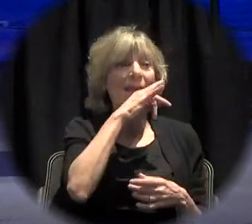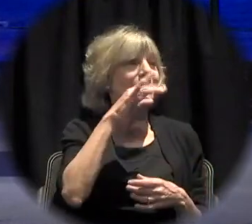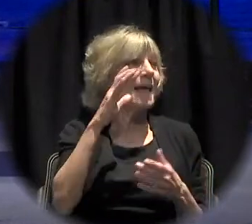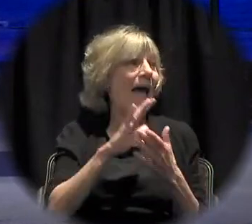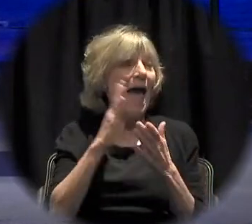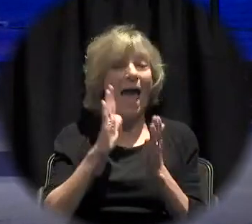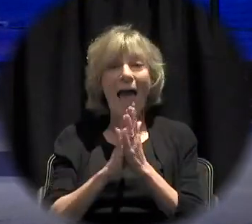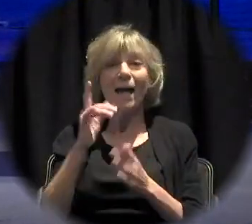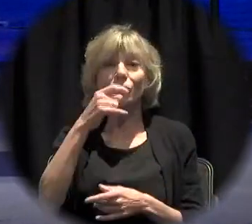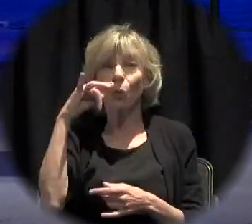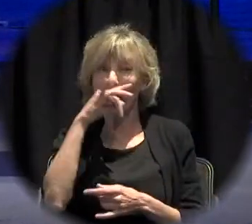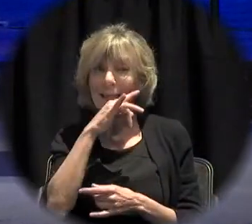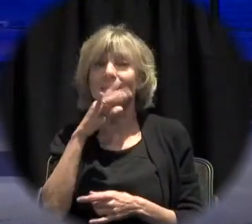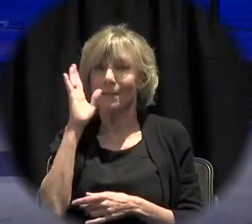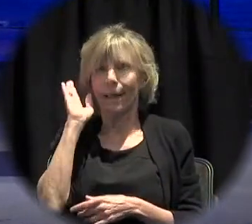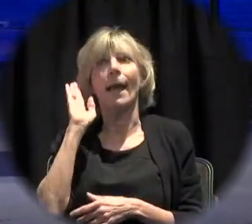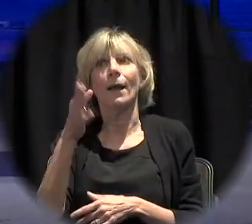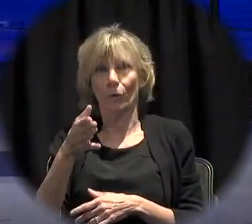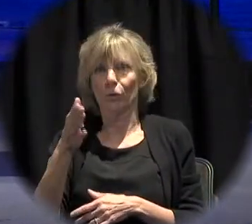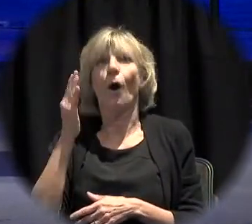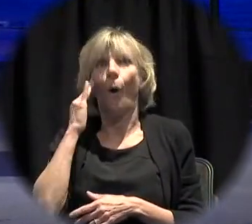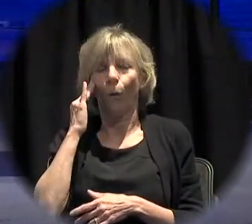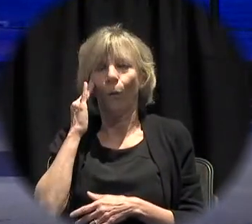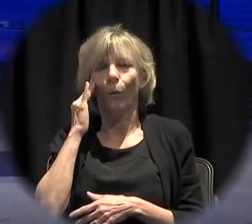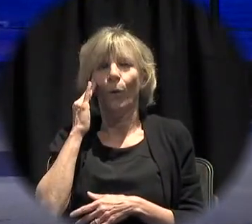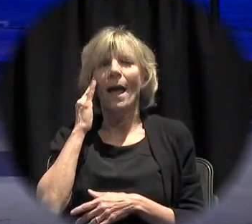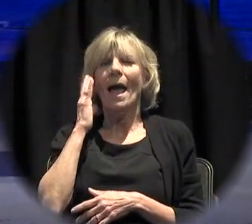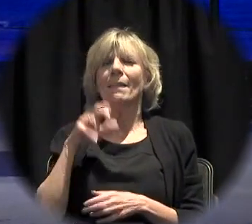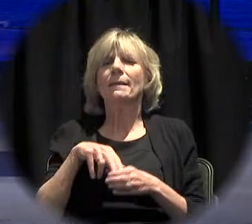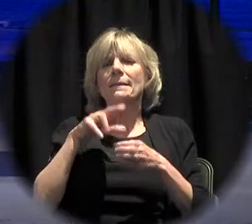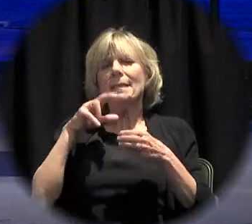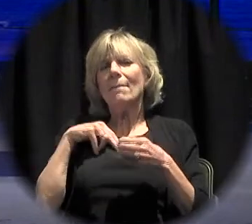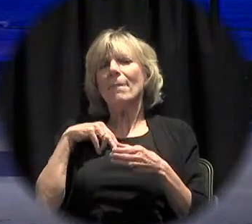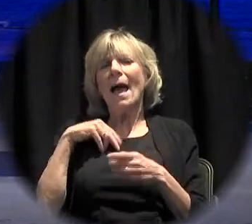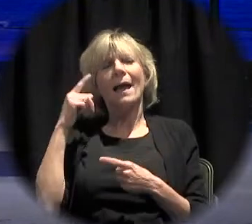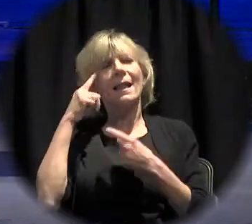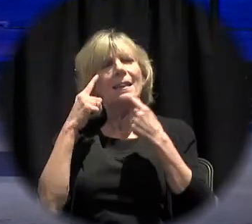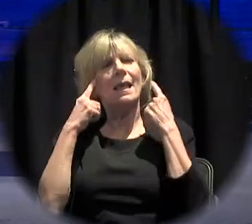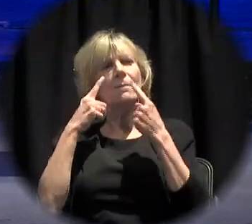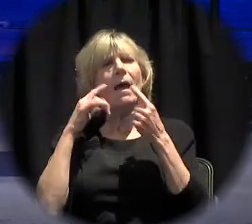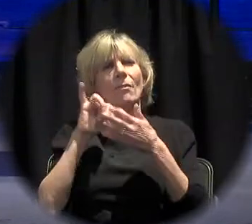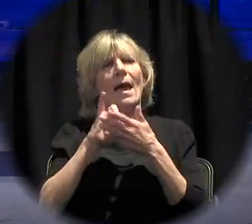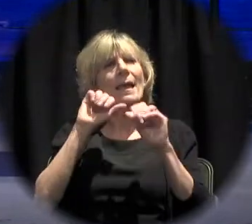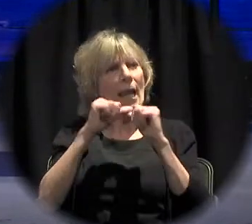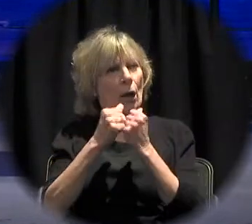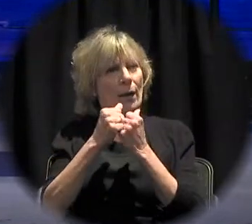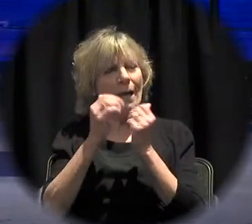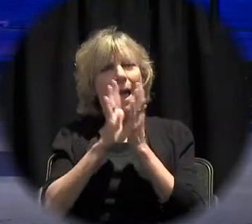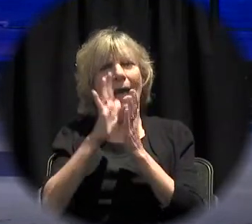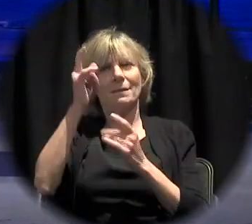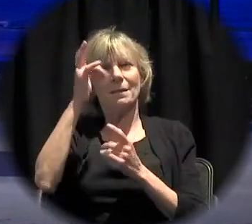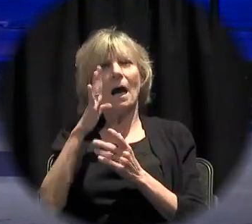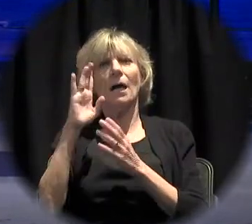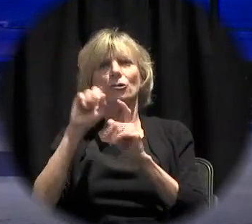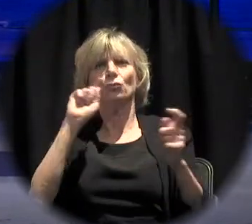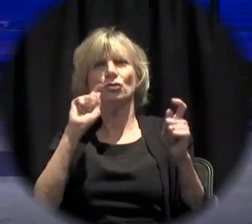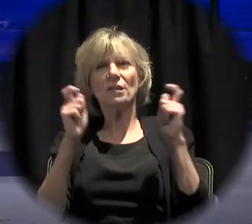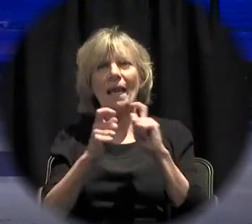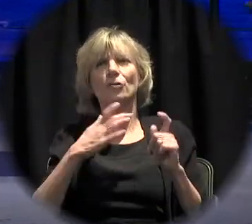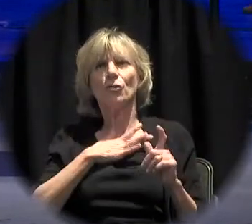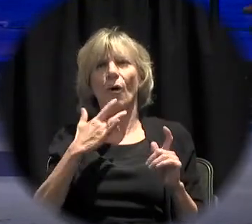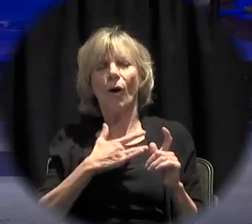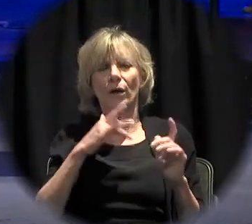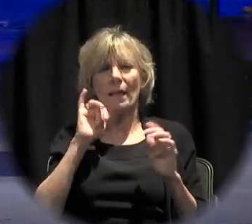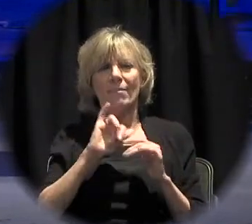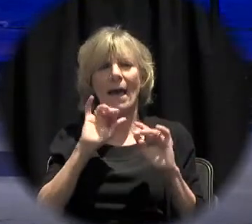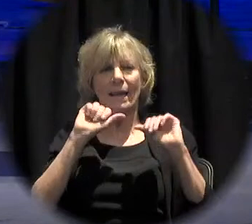And then step back and ask God to begin to do a work in your life to really grow you and change you in that area. And then I challenge you to take